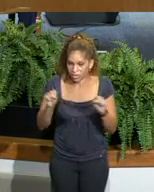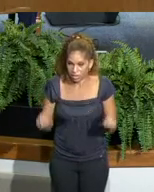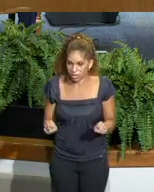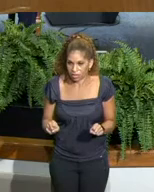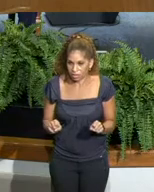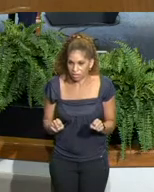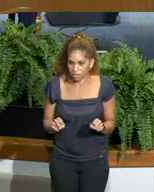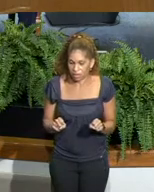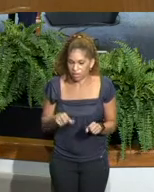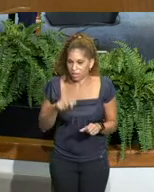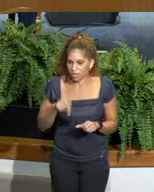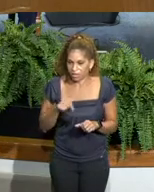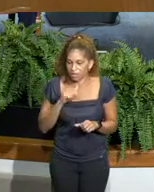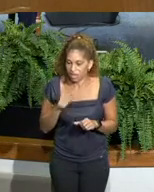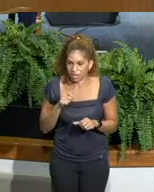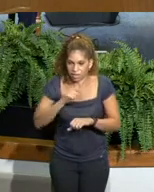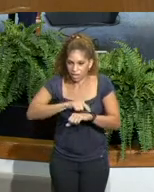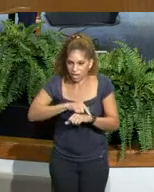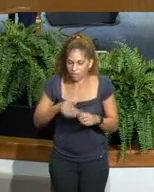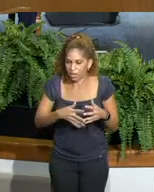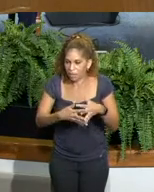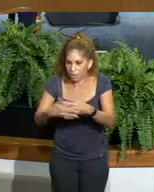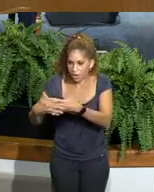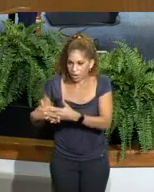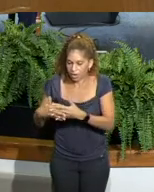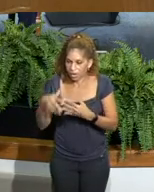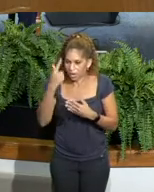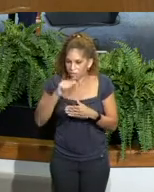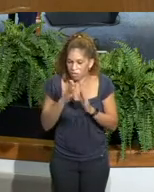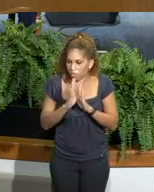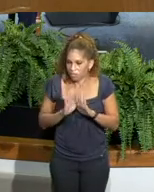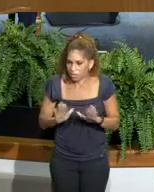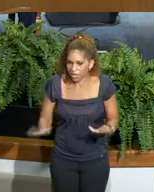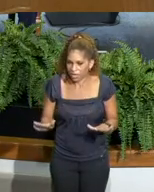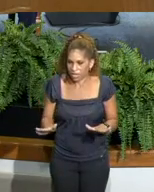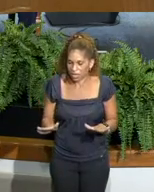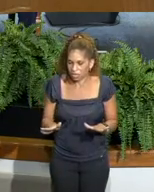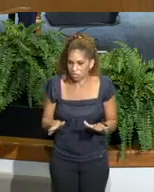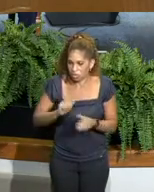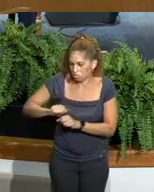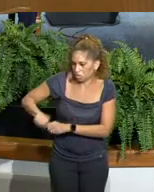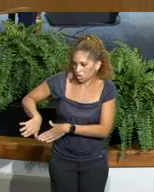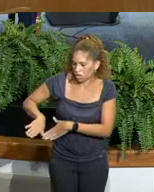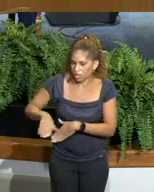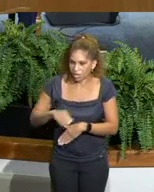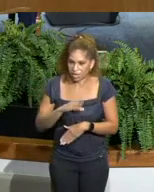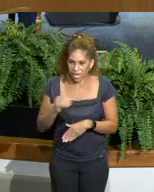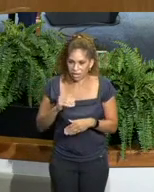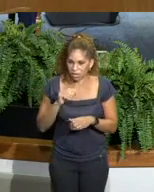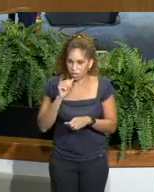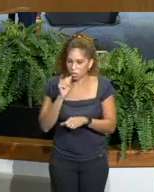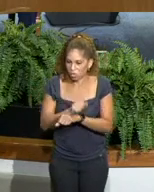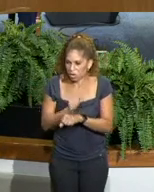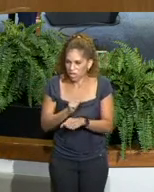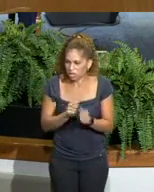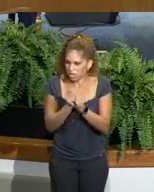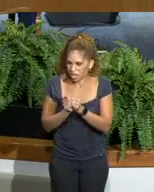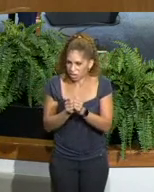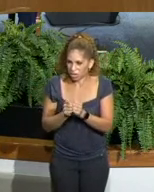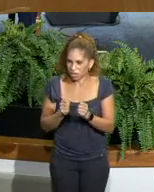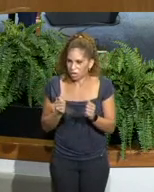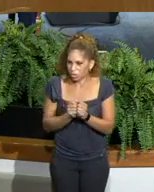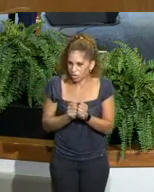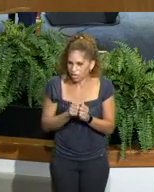is not the time in America for peaceful negligence and compromise and going back to